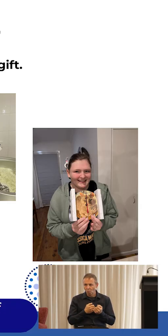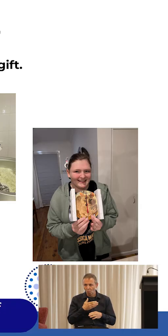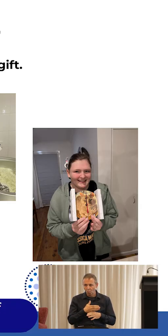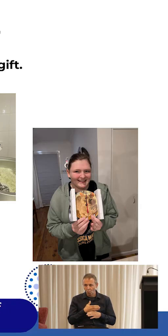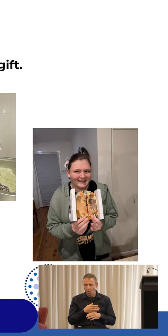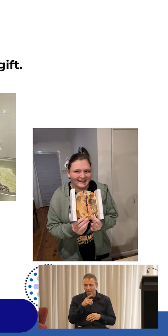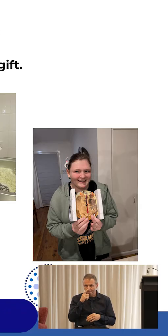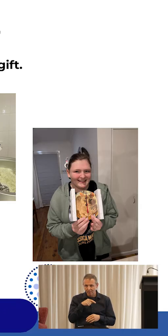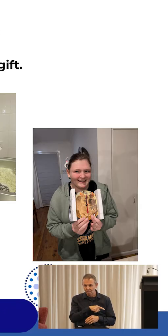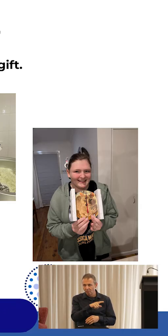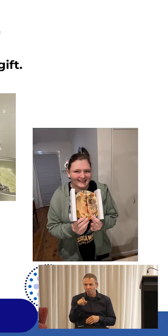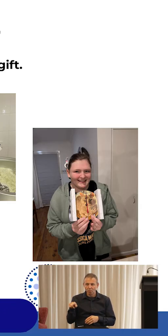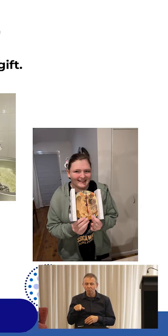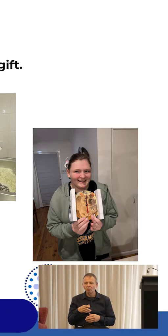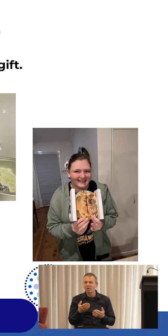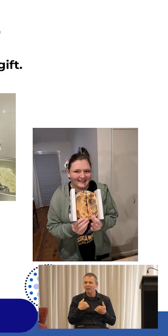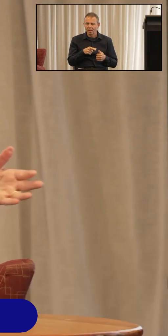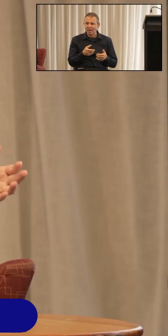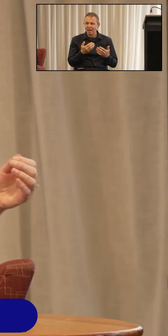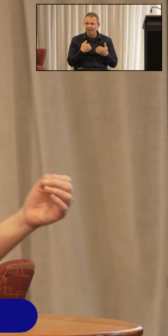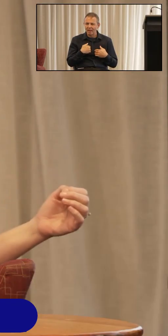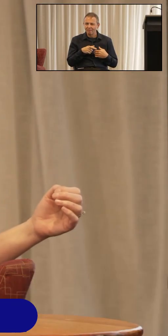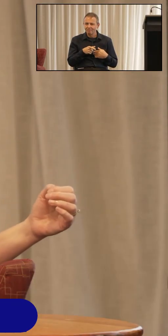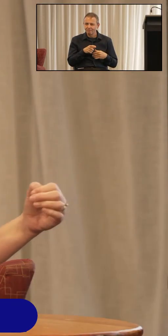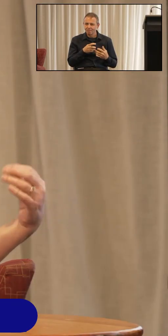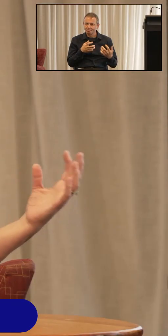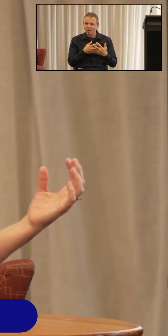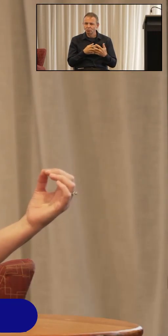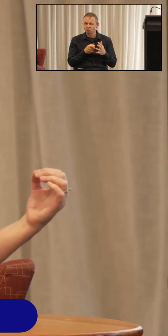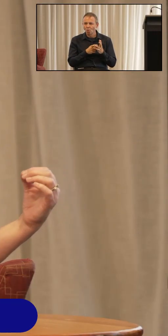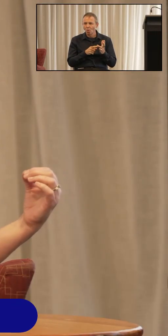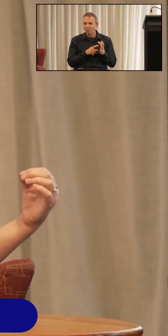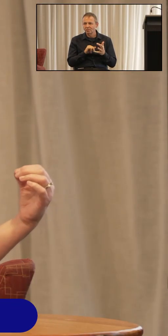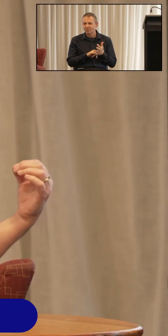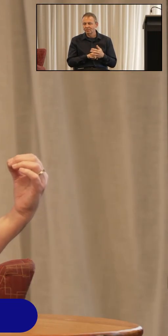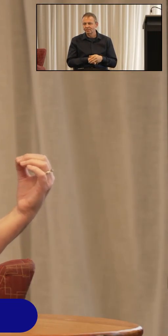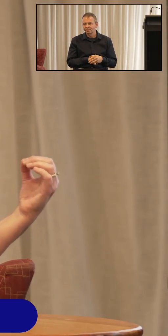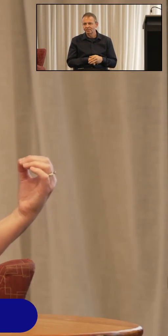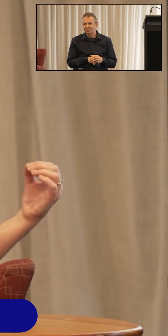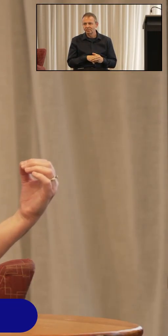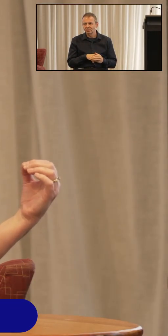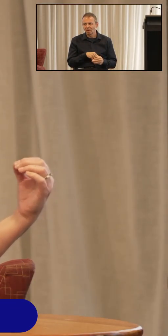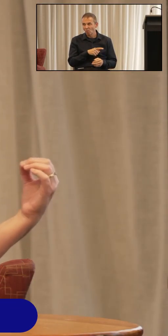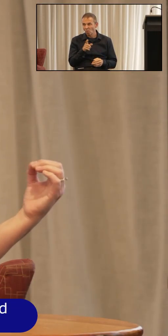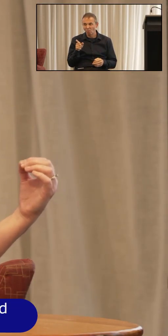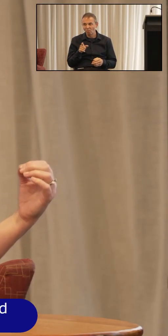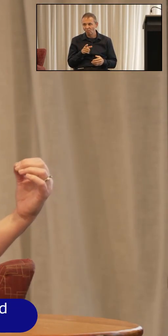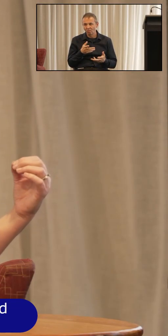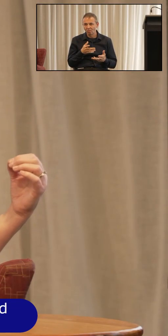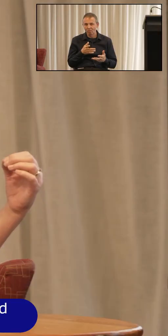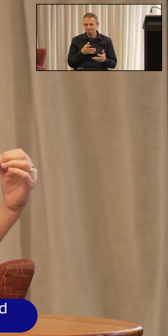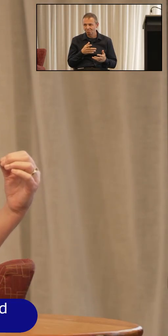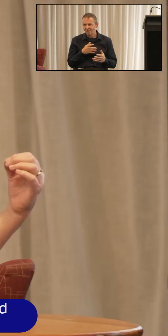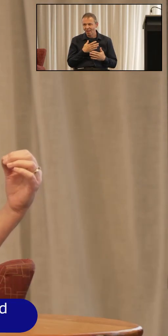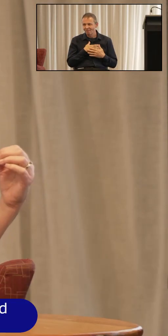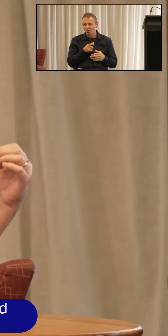her well and give her very clearly defined roles. She knows what's expected and she is loved and missed when she's not